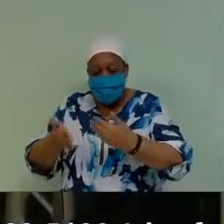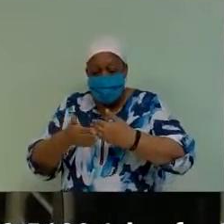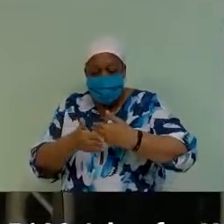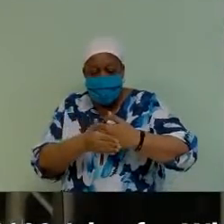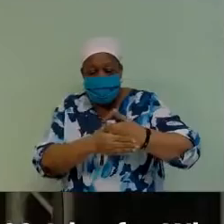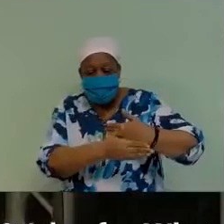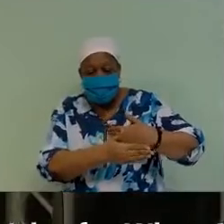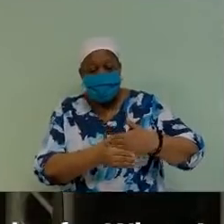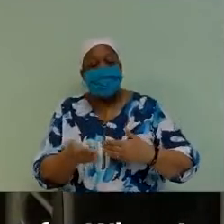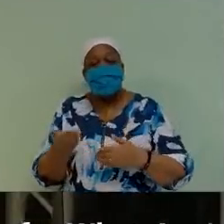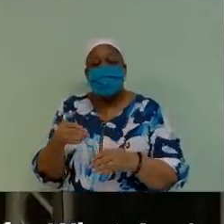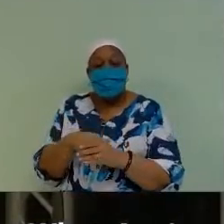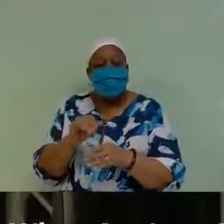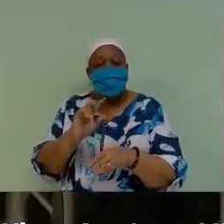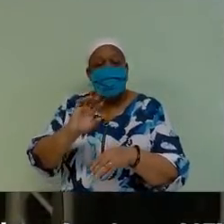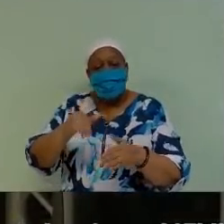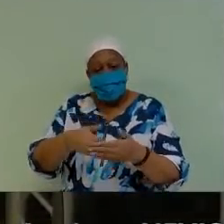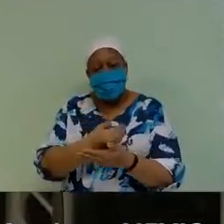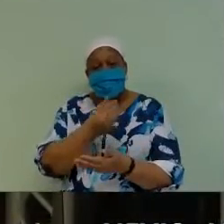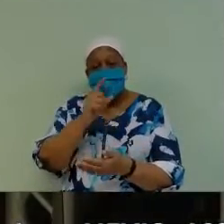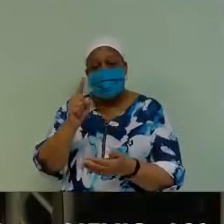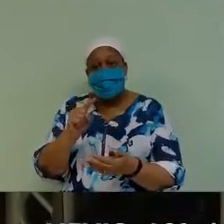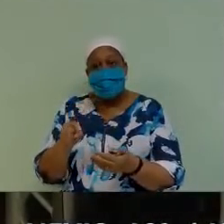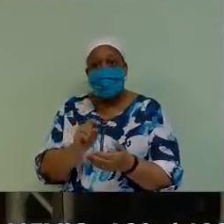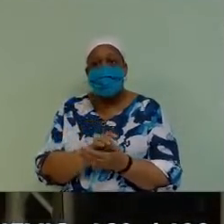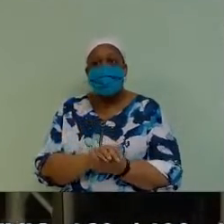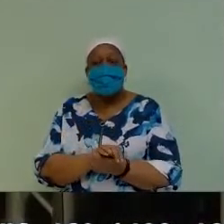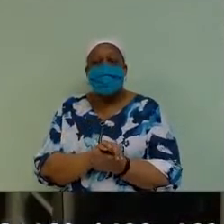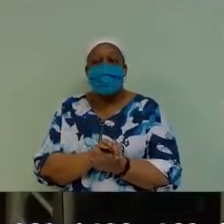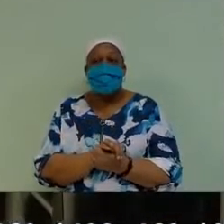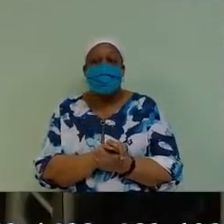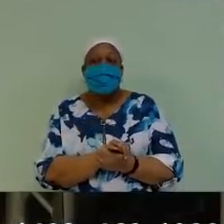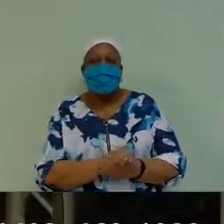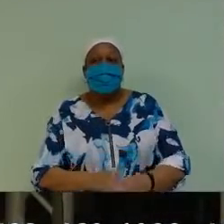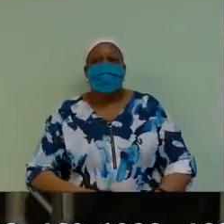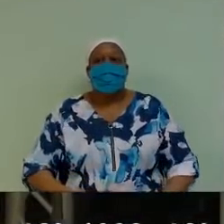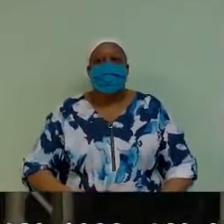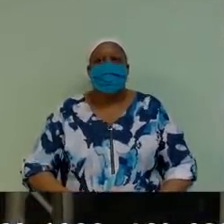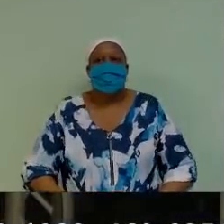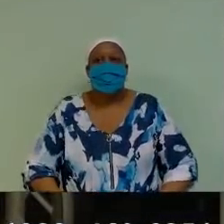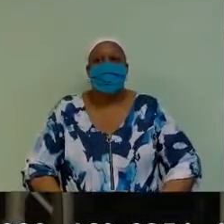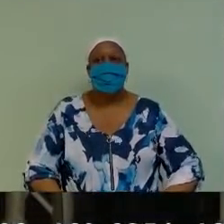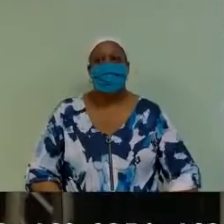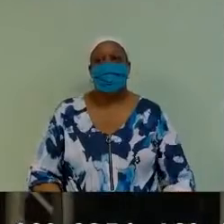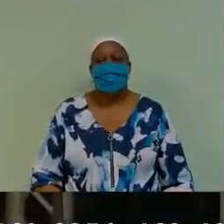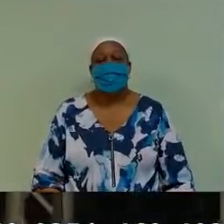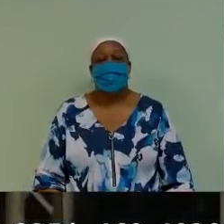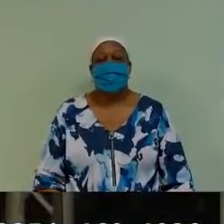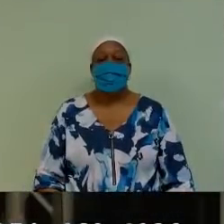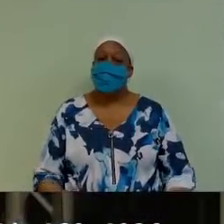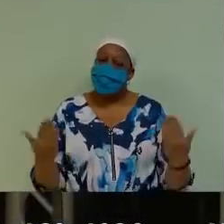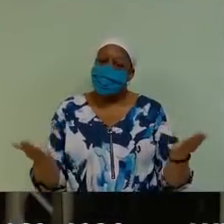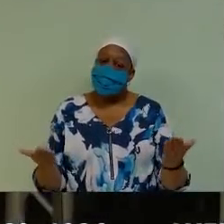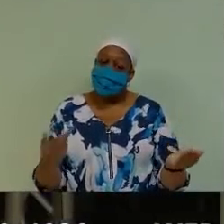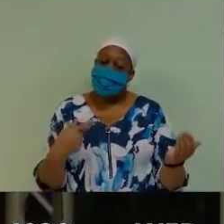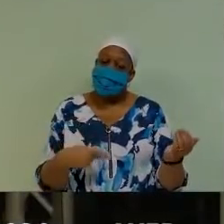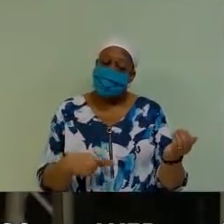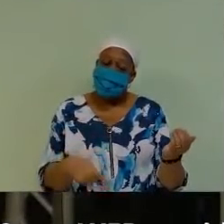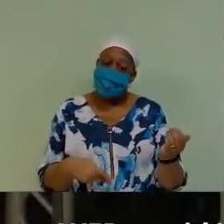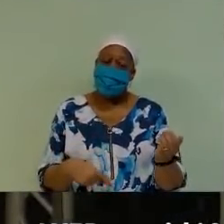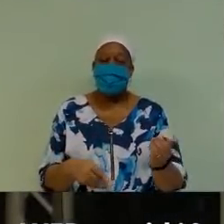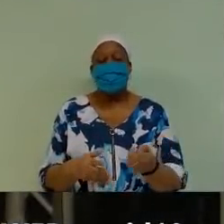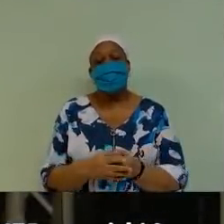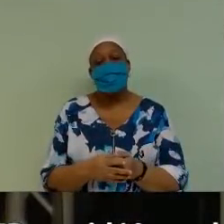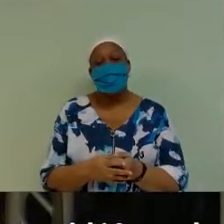15 cases, 0 deaths, not 22, and our last confirmed case was on the 19th of March. We closed